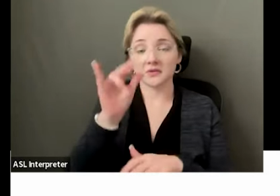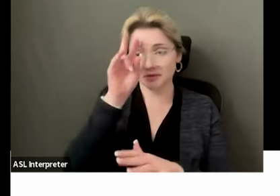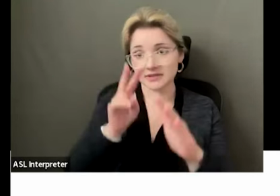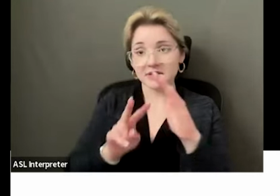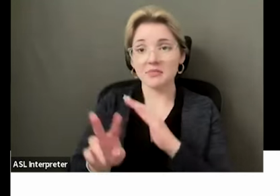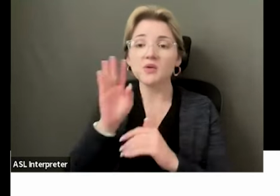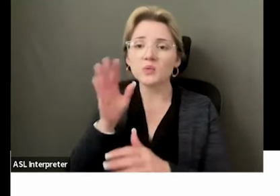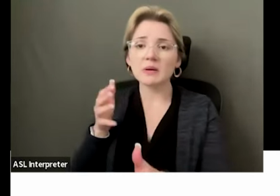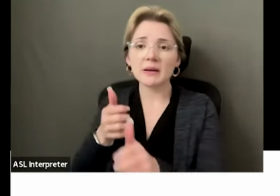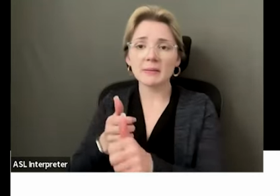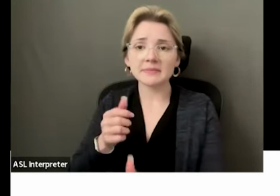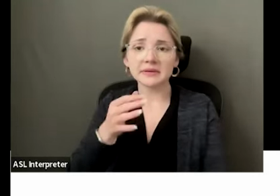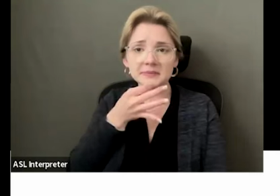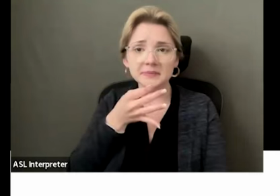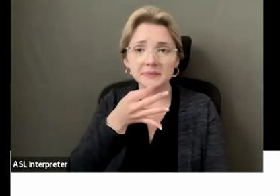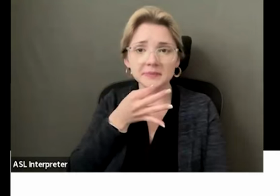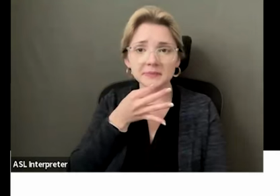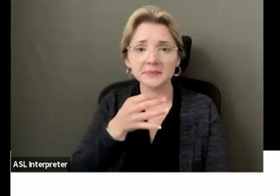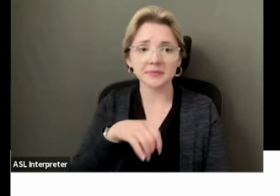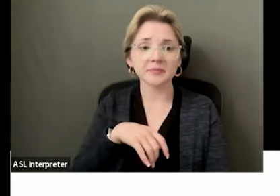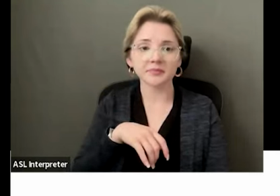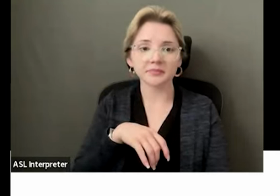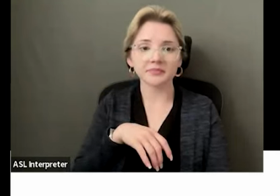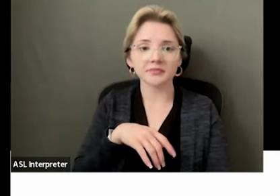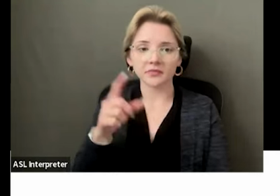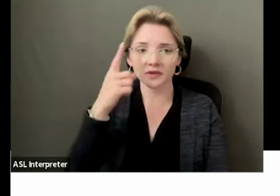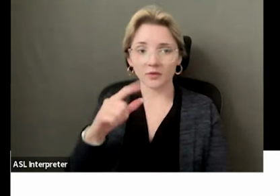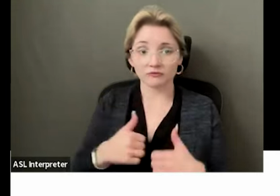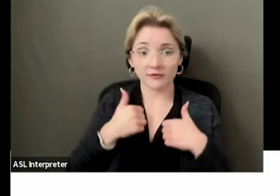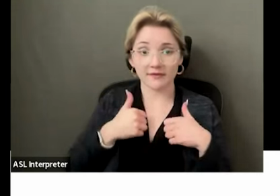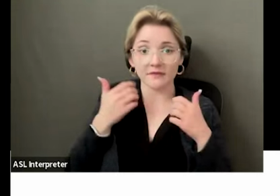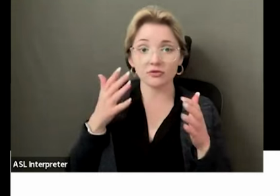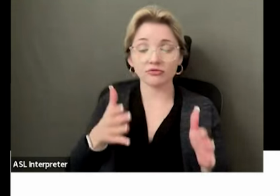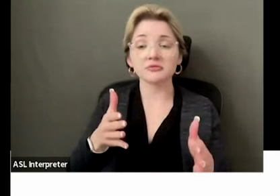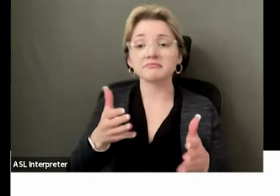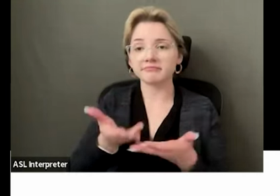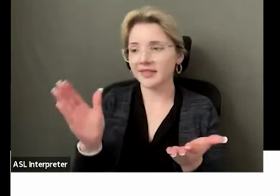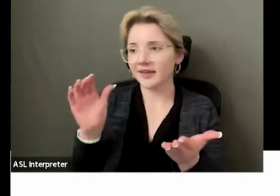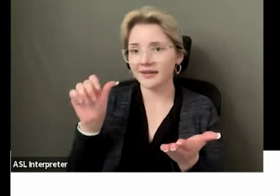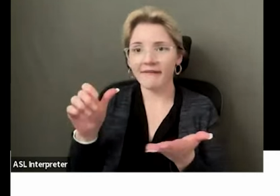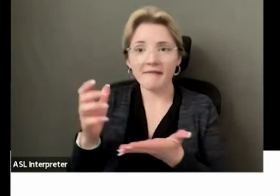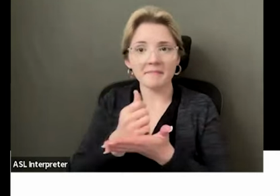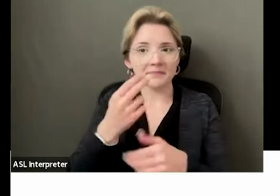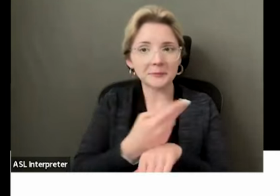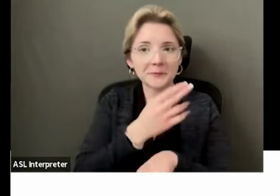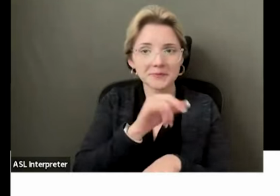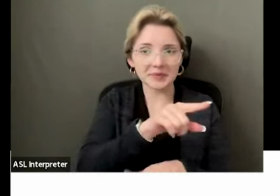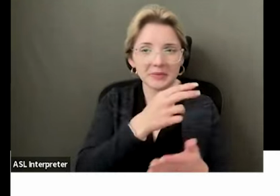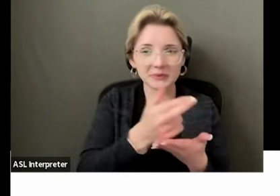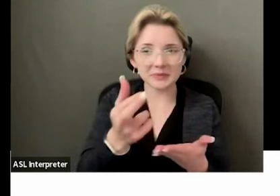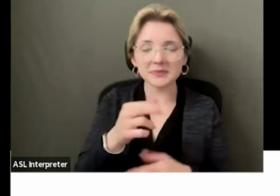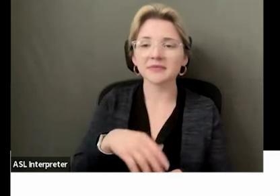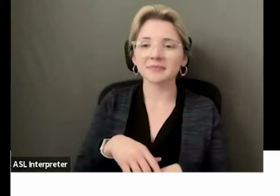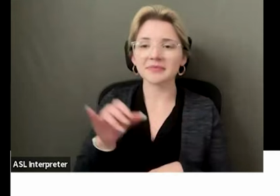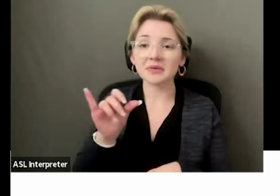be updated soon. So survivors can use that. They can also provide, as